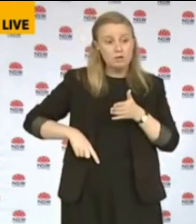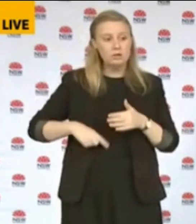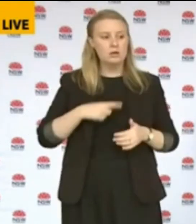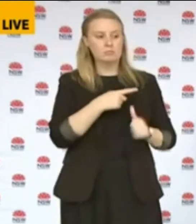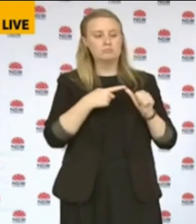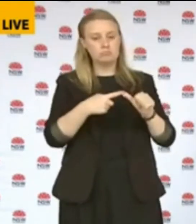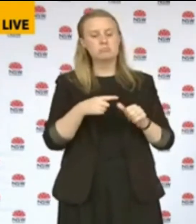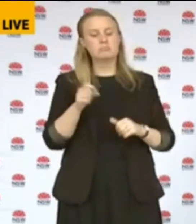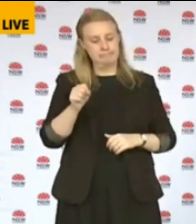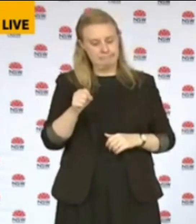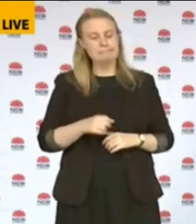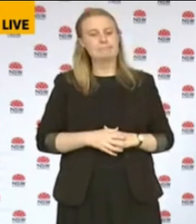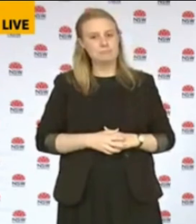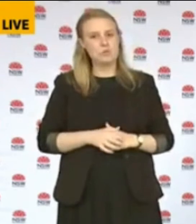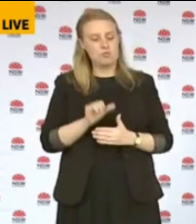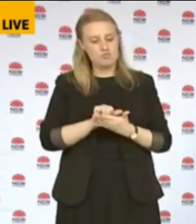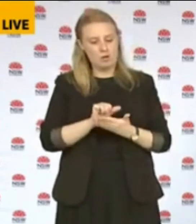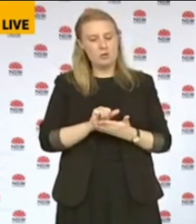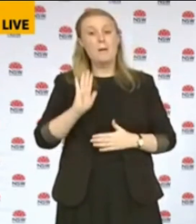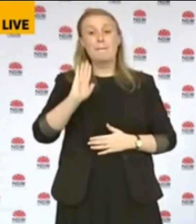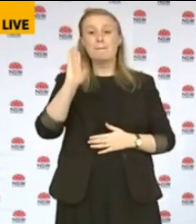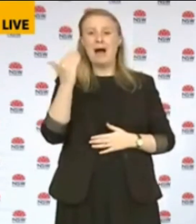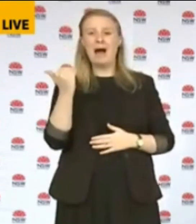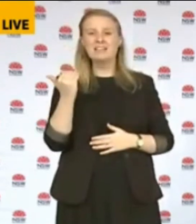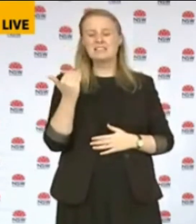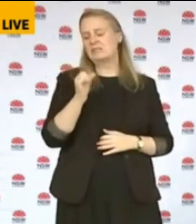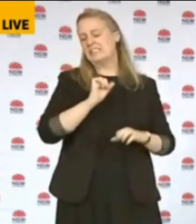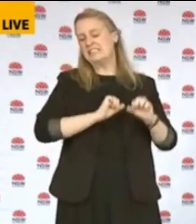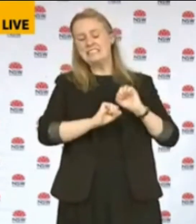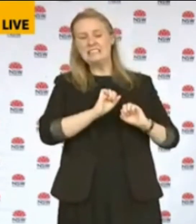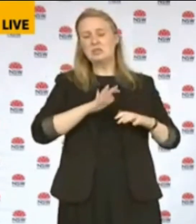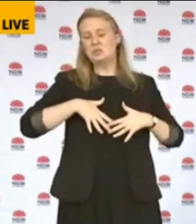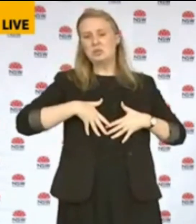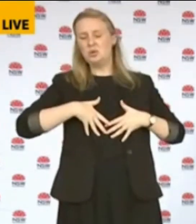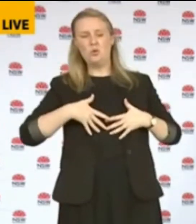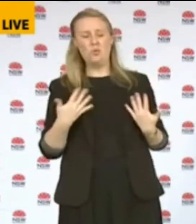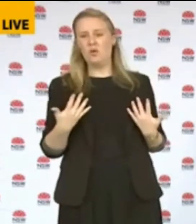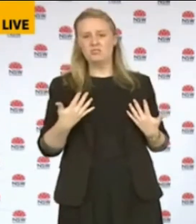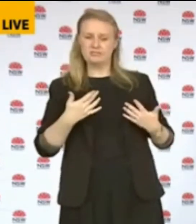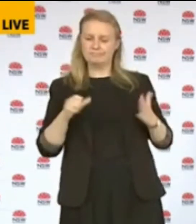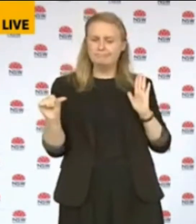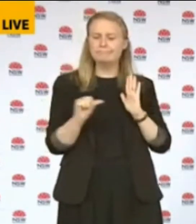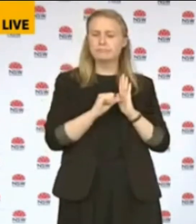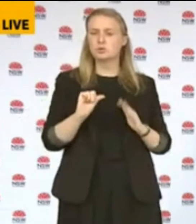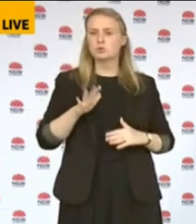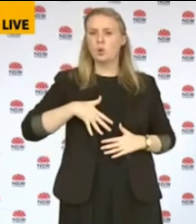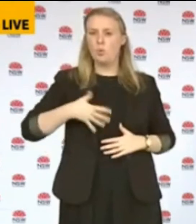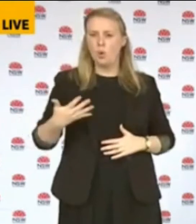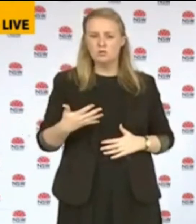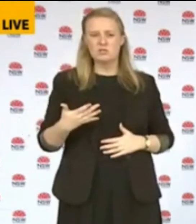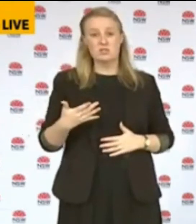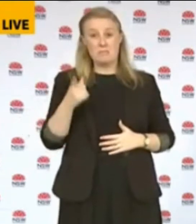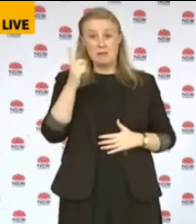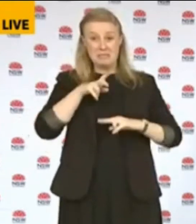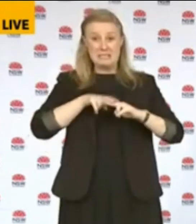we were trying to not impose that requirement because obviously people are sitting there in some cases for many, many